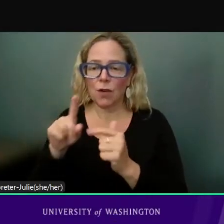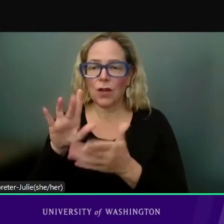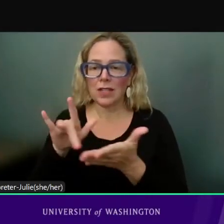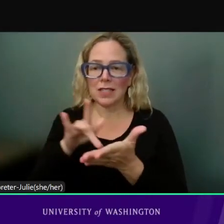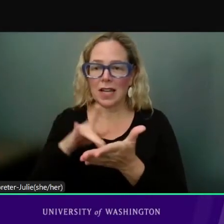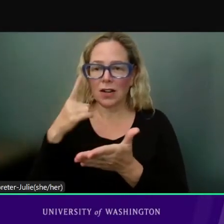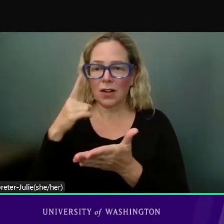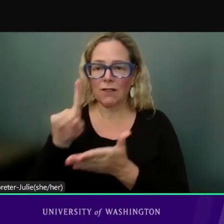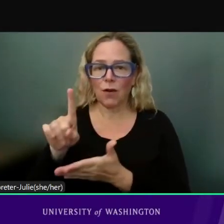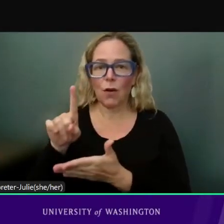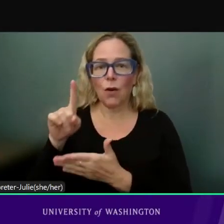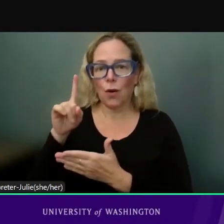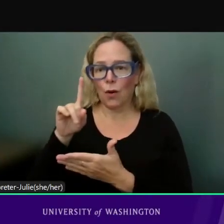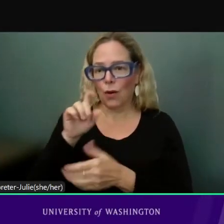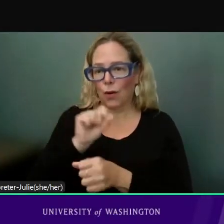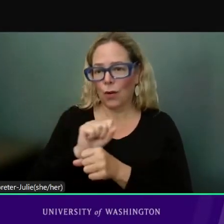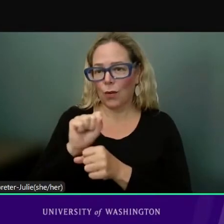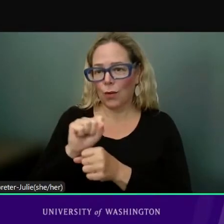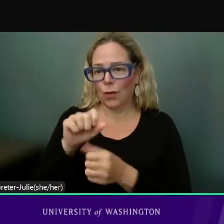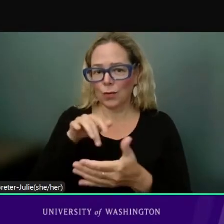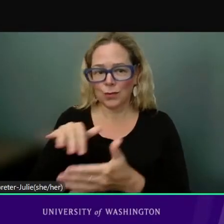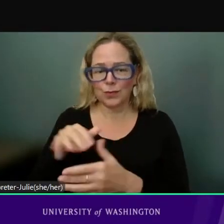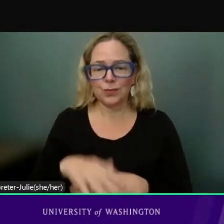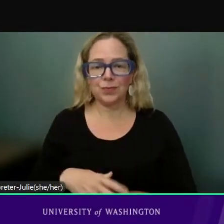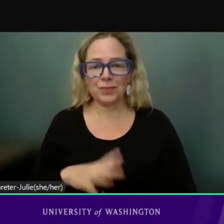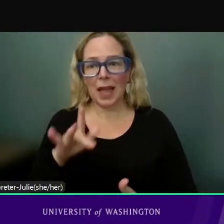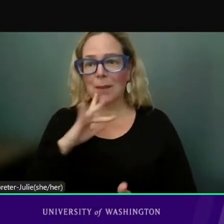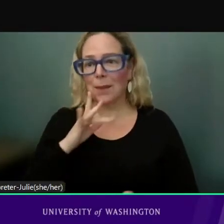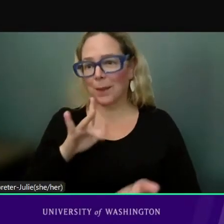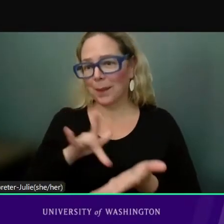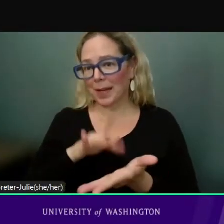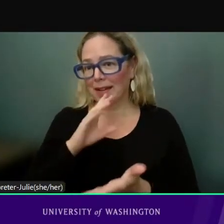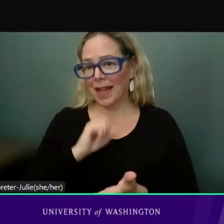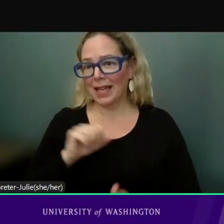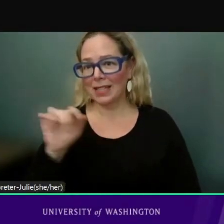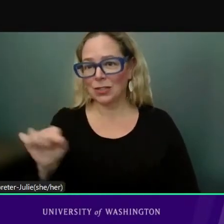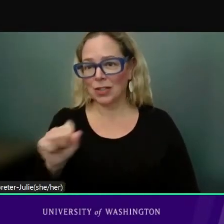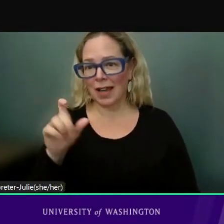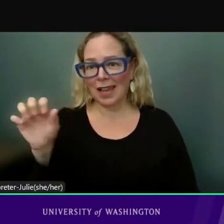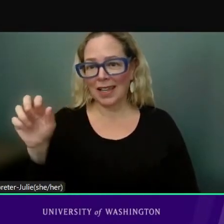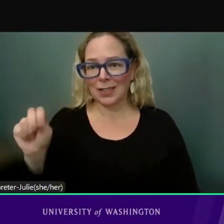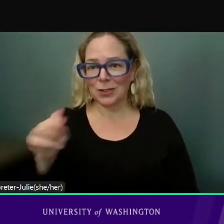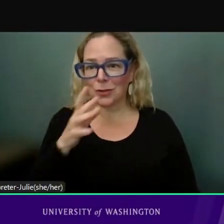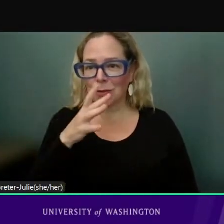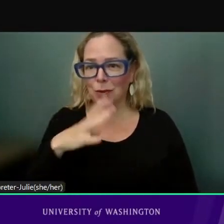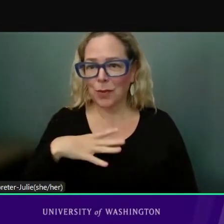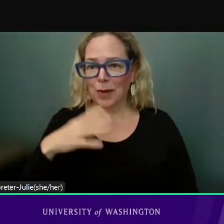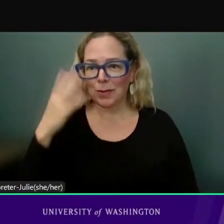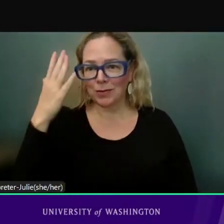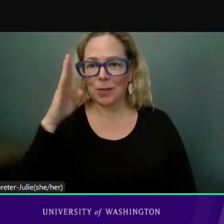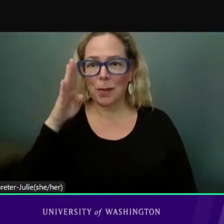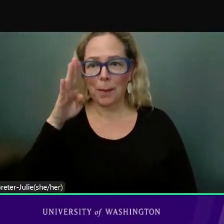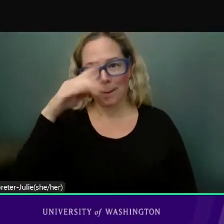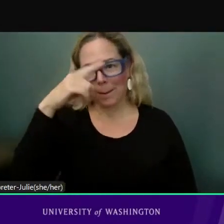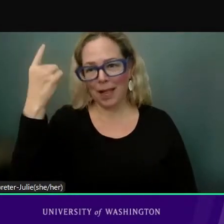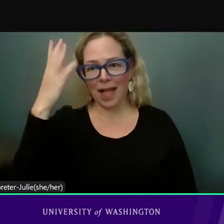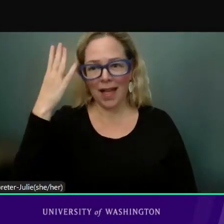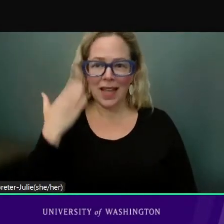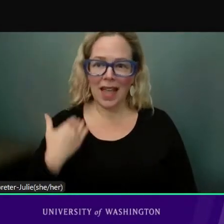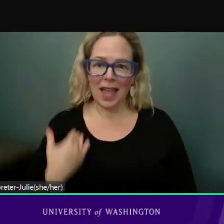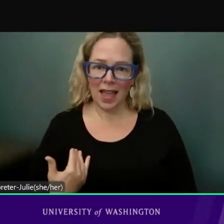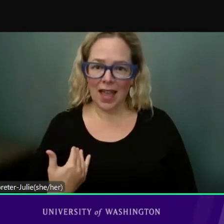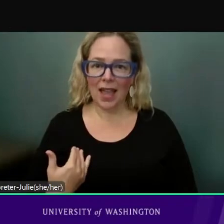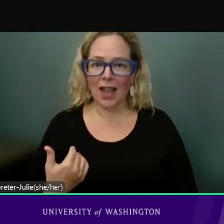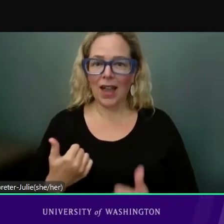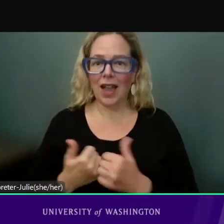Studies. I'm a middle-aged Asian woman with long black hair. I'm wearing an olive green top with